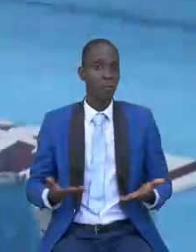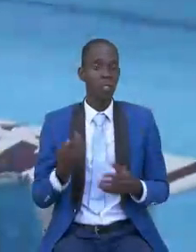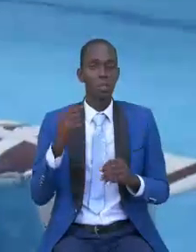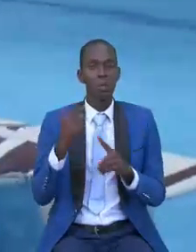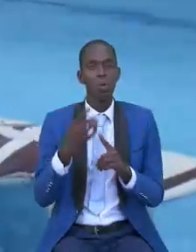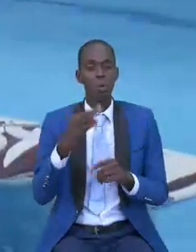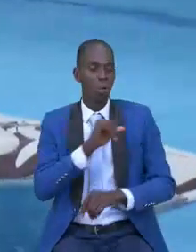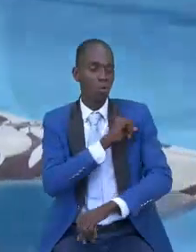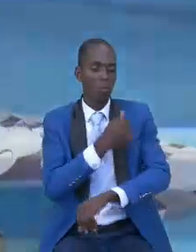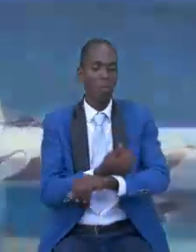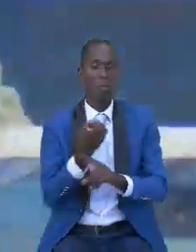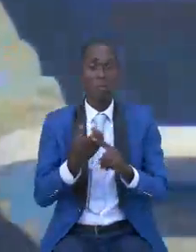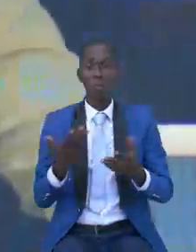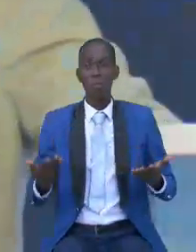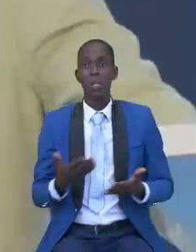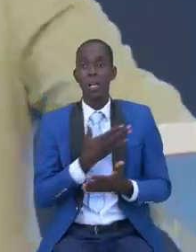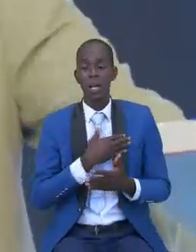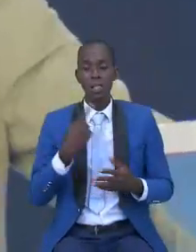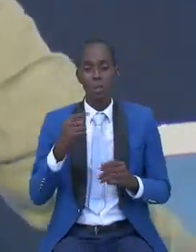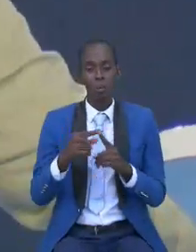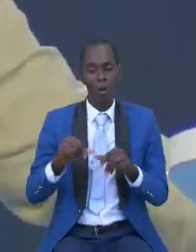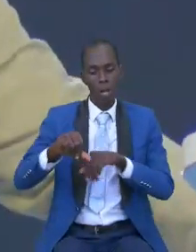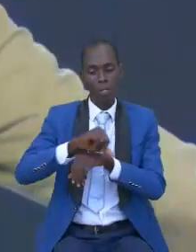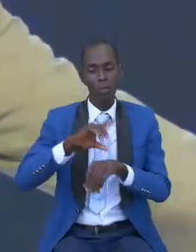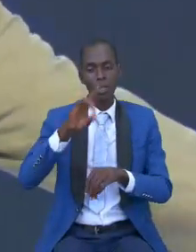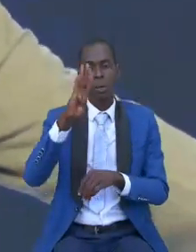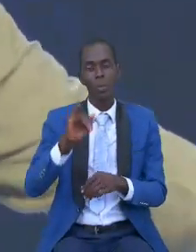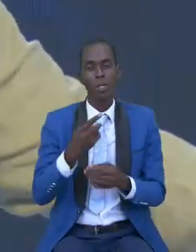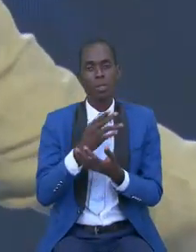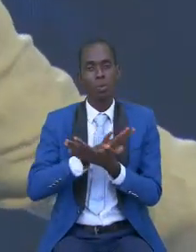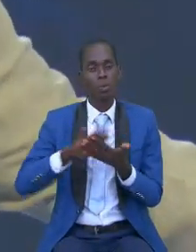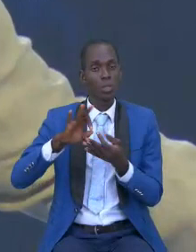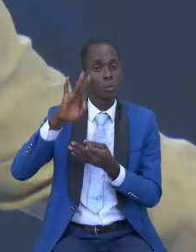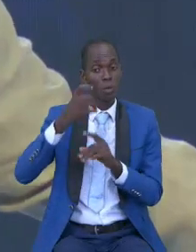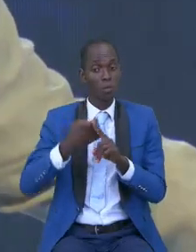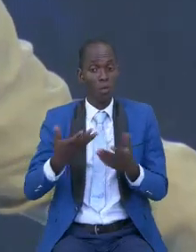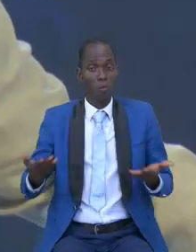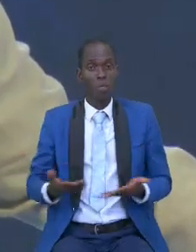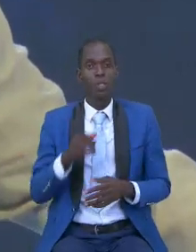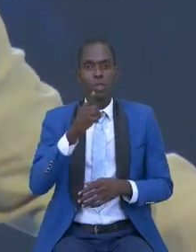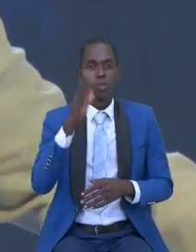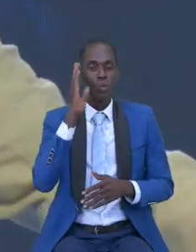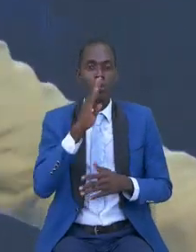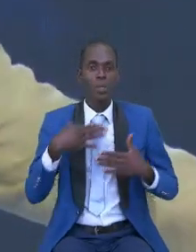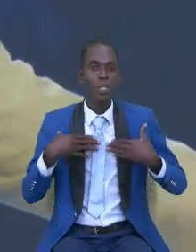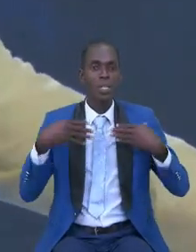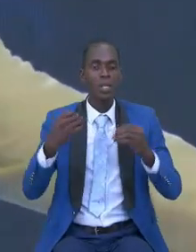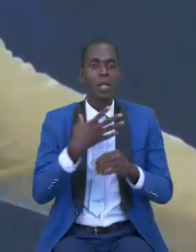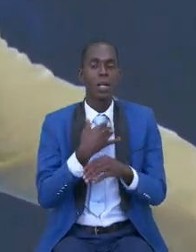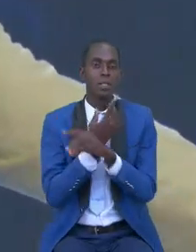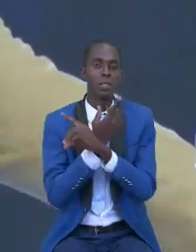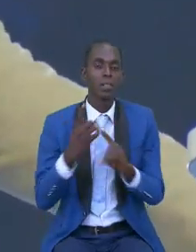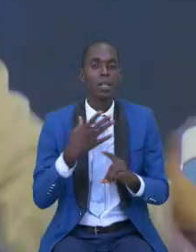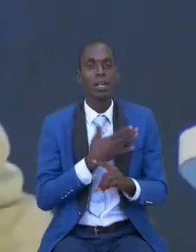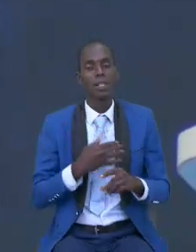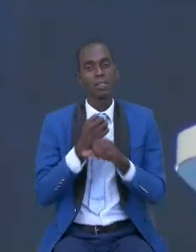from here, the word anointed by the Holy Ghost from here. You'll be healed and delivered and